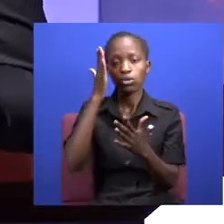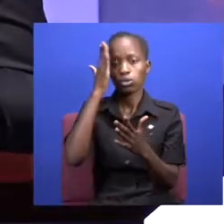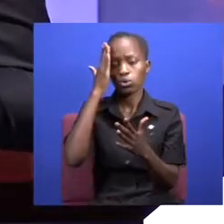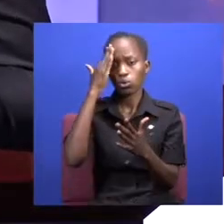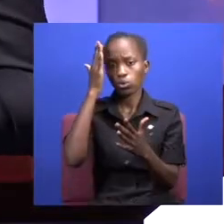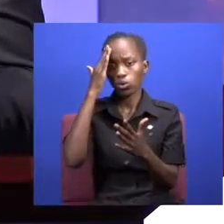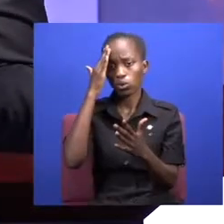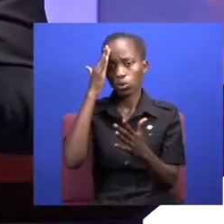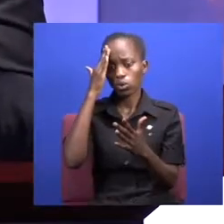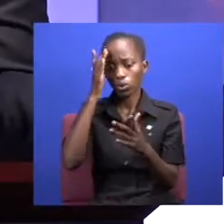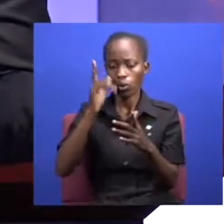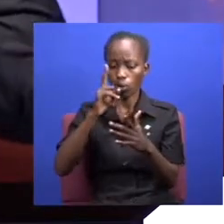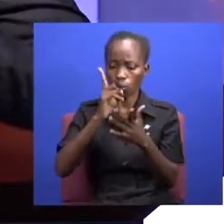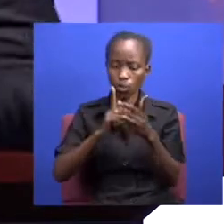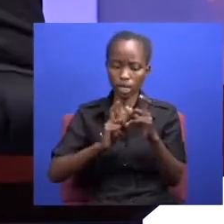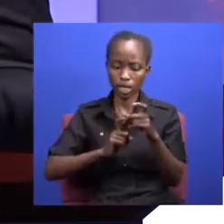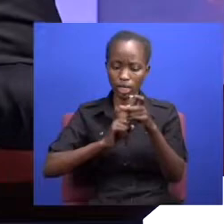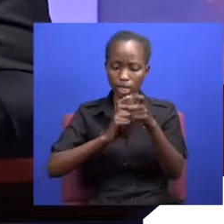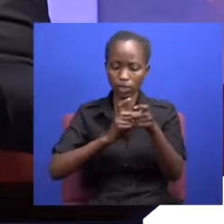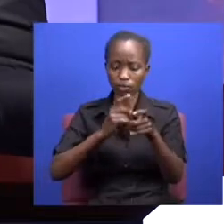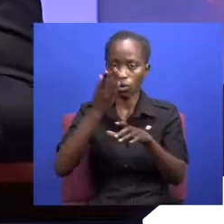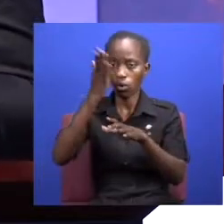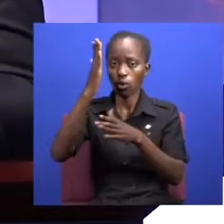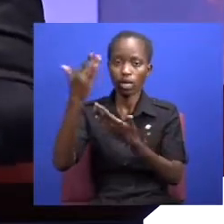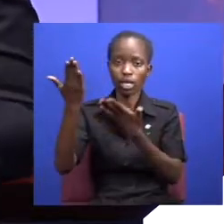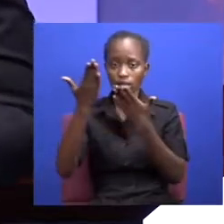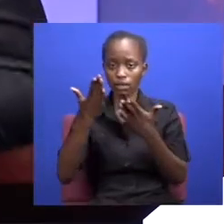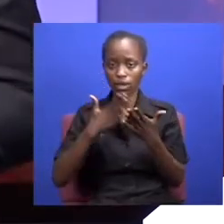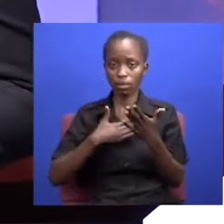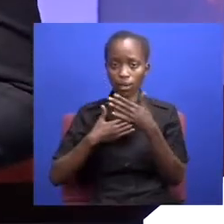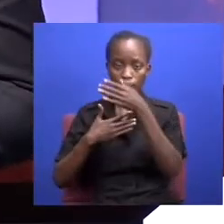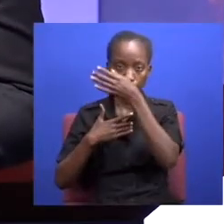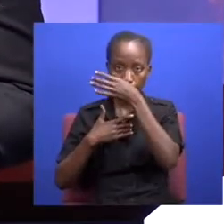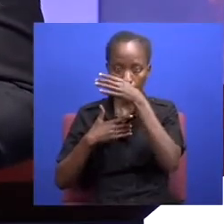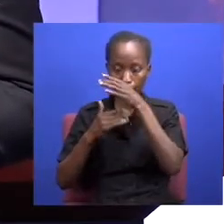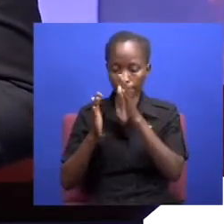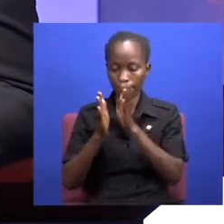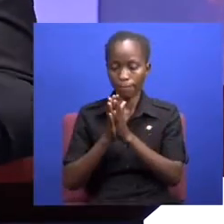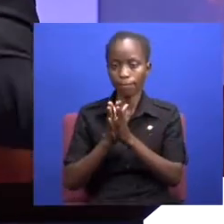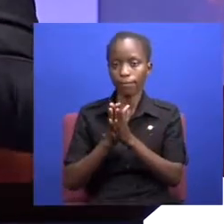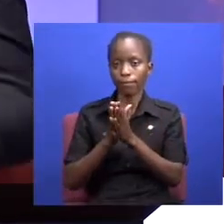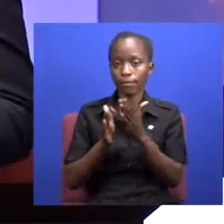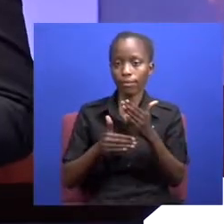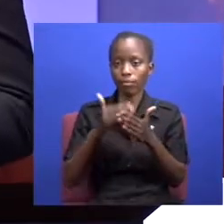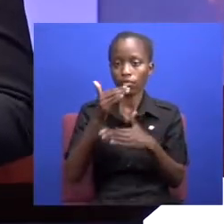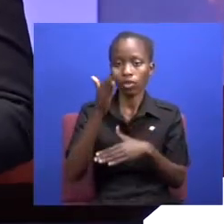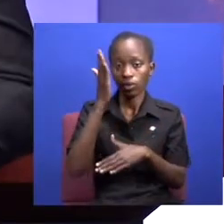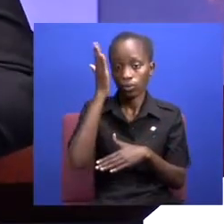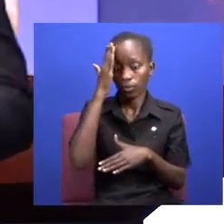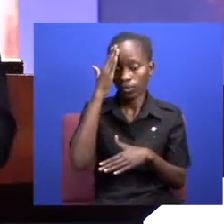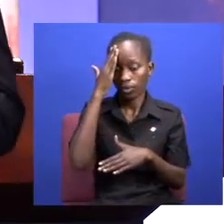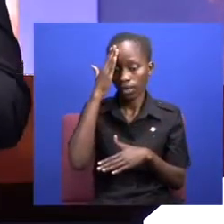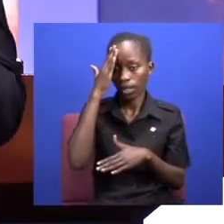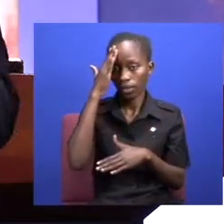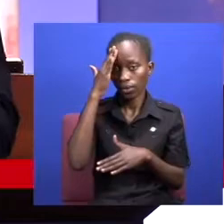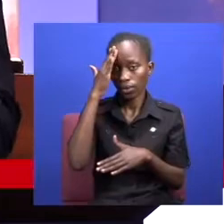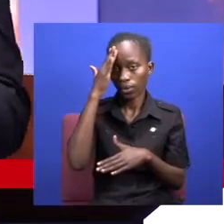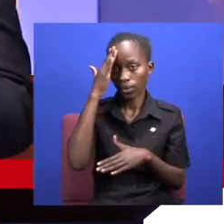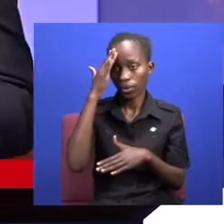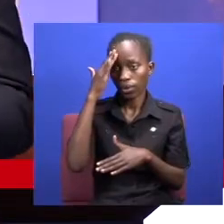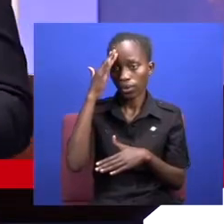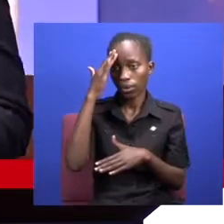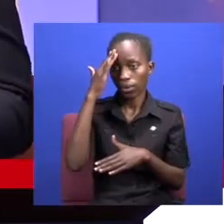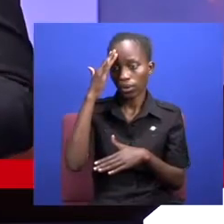to know what gift the Lord has placed in my life. And having known, I engaged